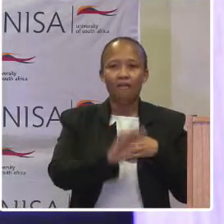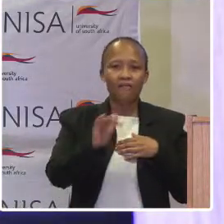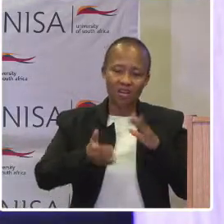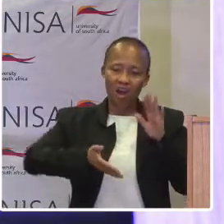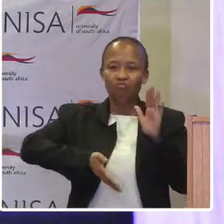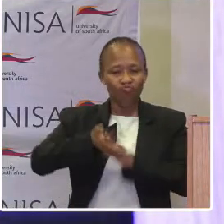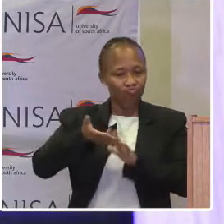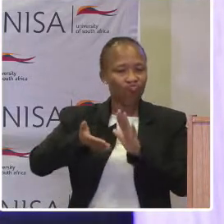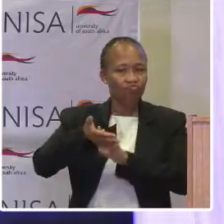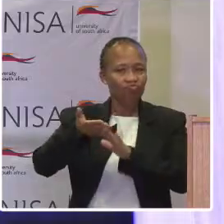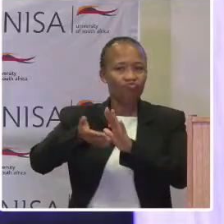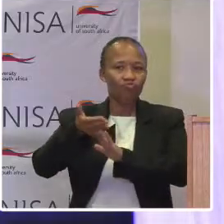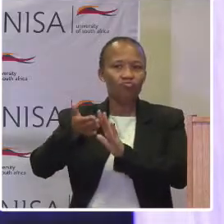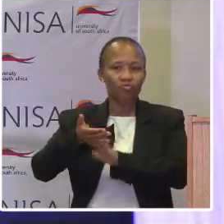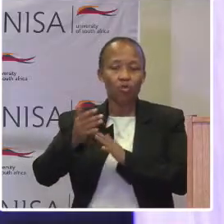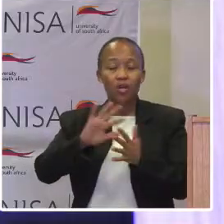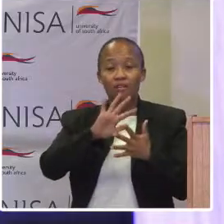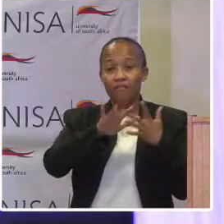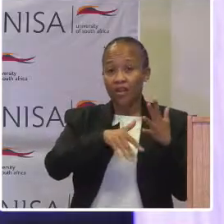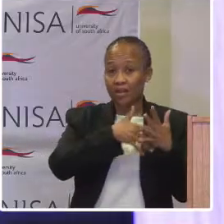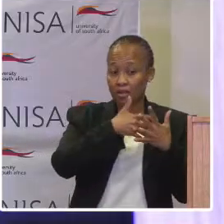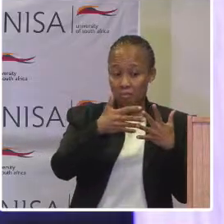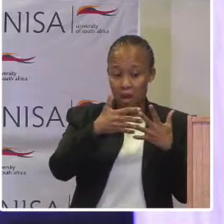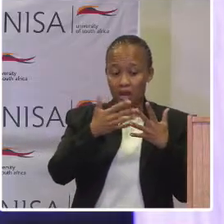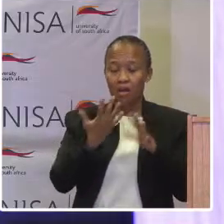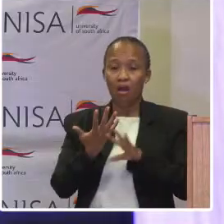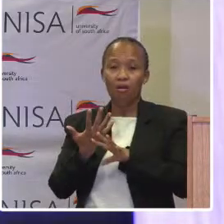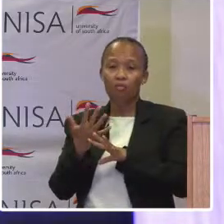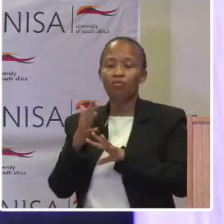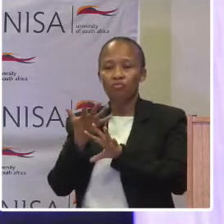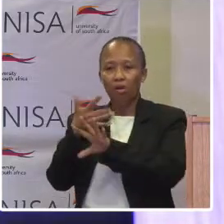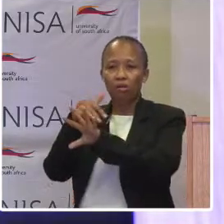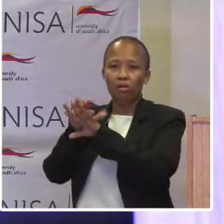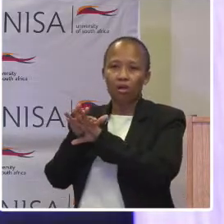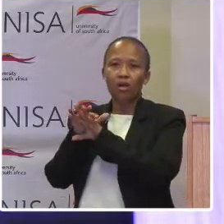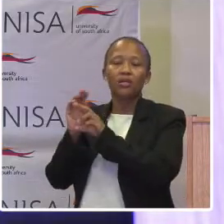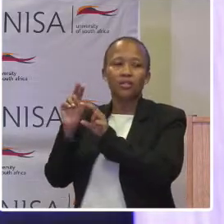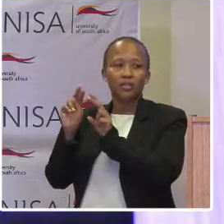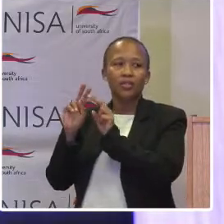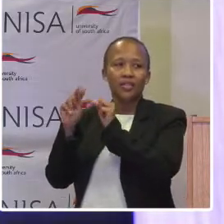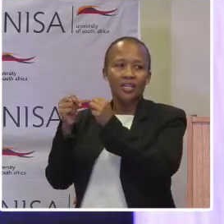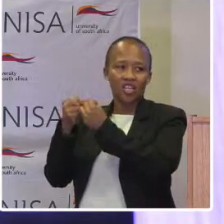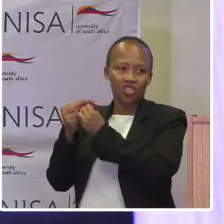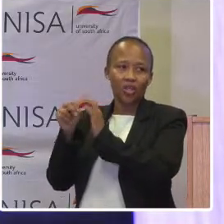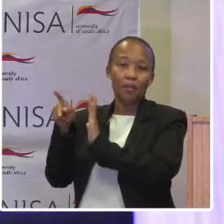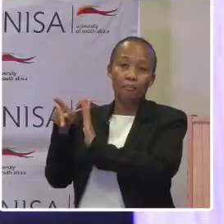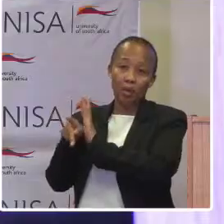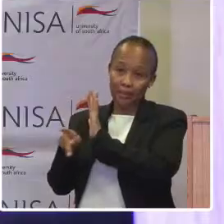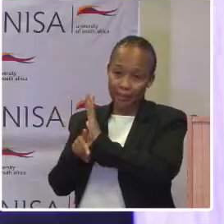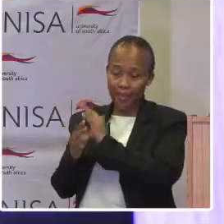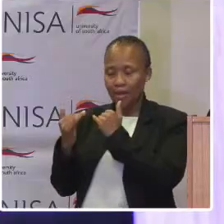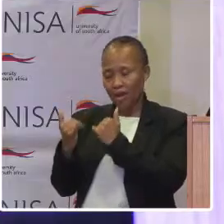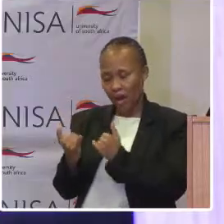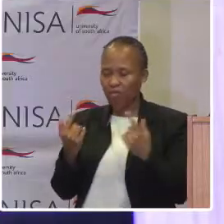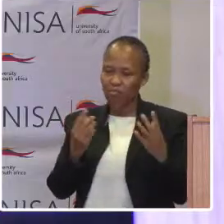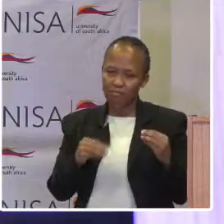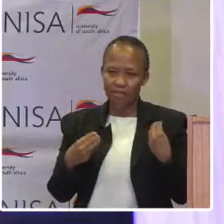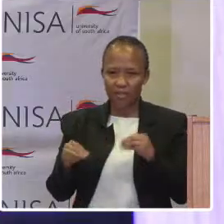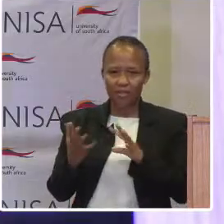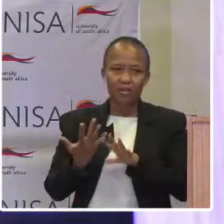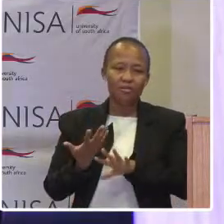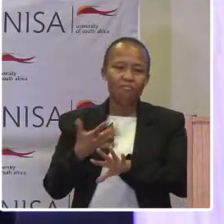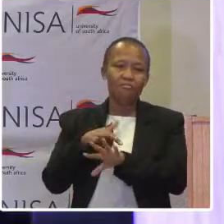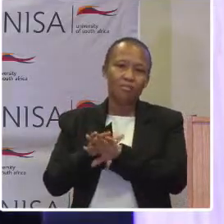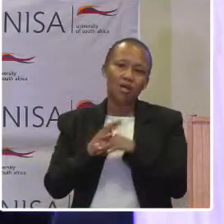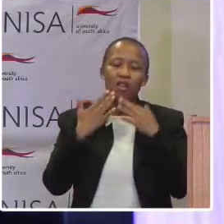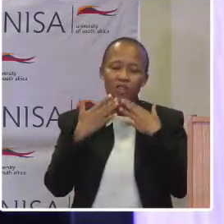regional frameworks into their national policies, and they are even implementing them. Thank you so much and enjoy the next